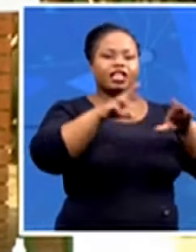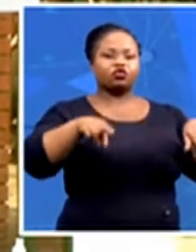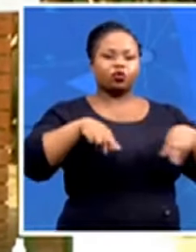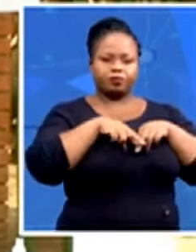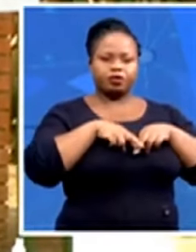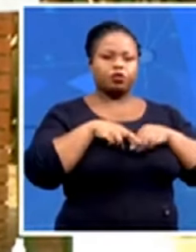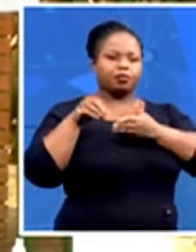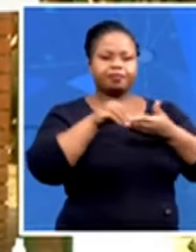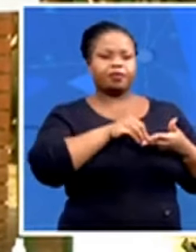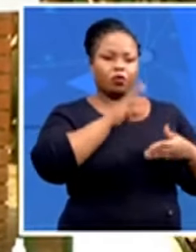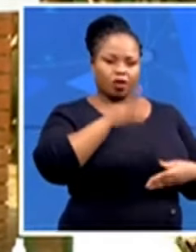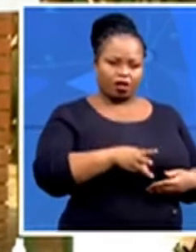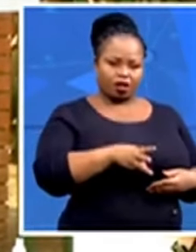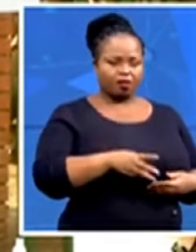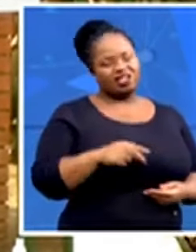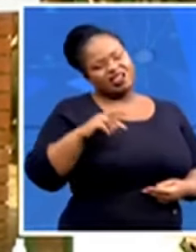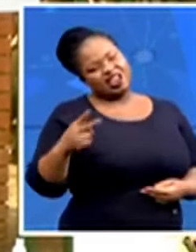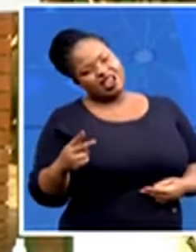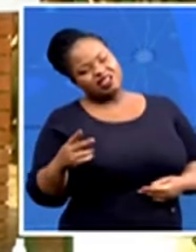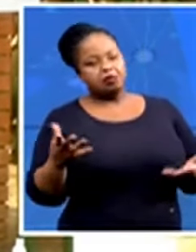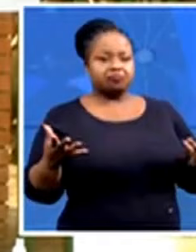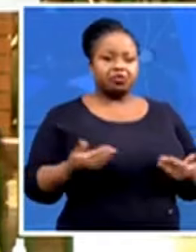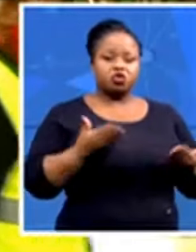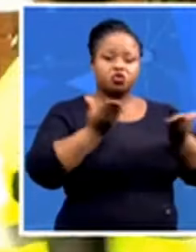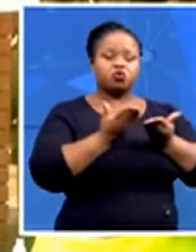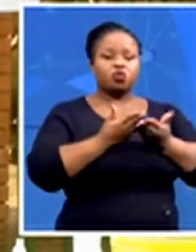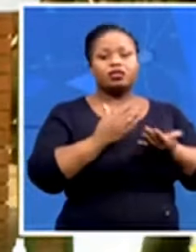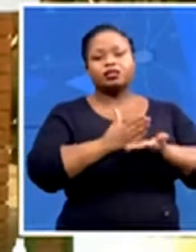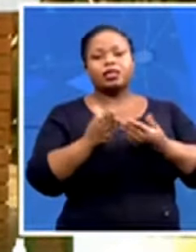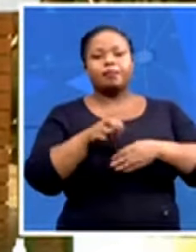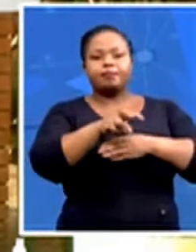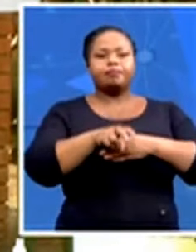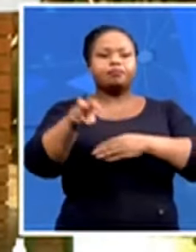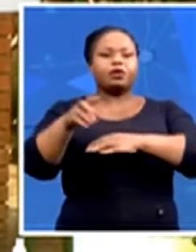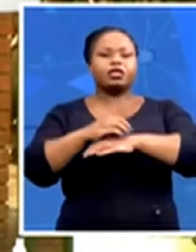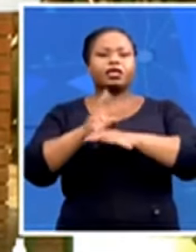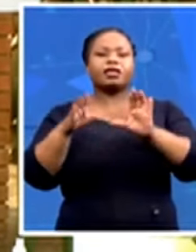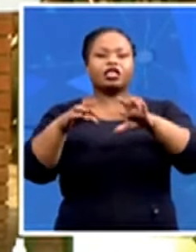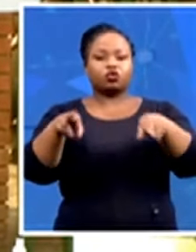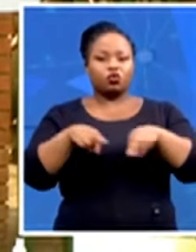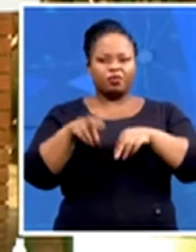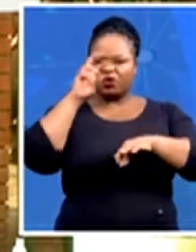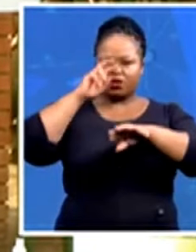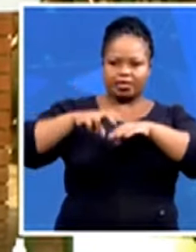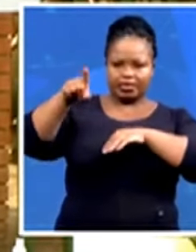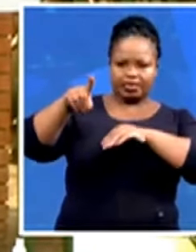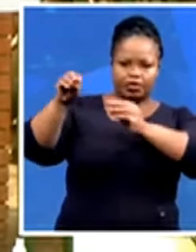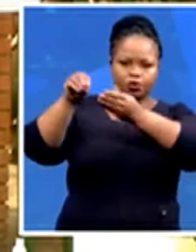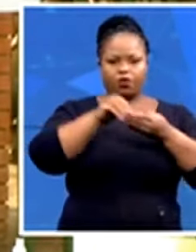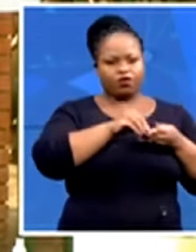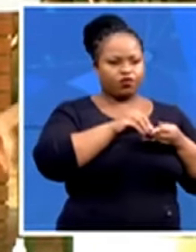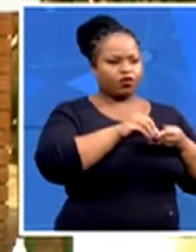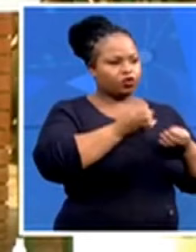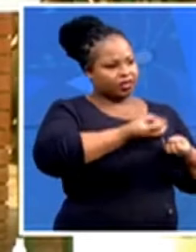have a school with a mobile classroom which they don't need. We'll then redirect those mobile classrooms to other schools.